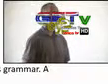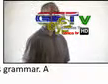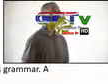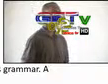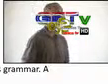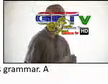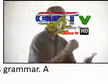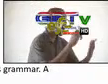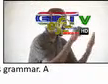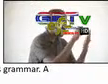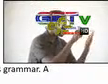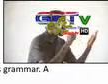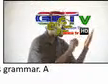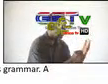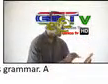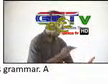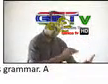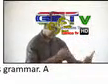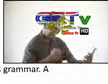has a conclusion.